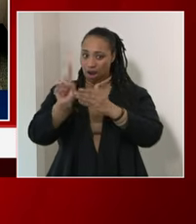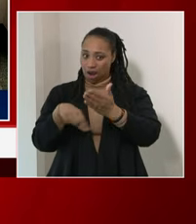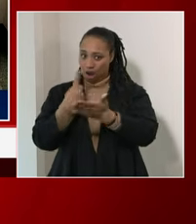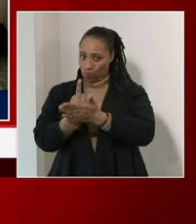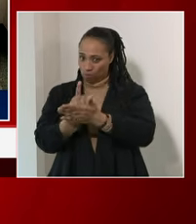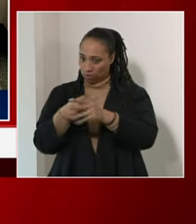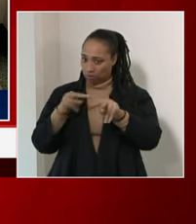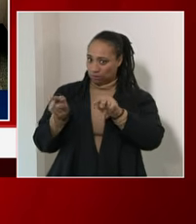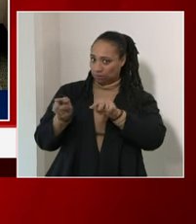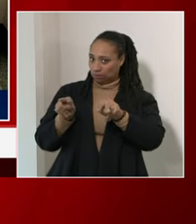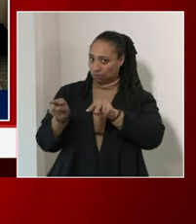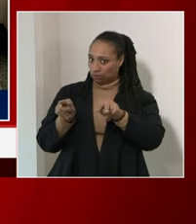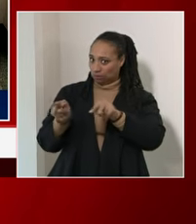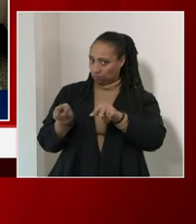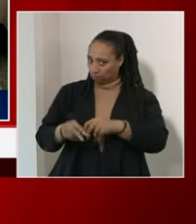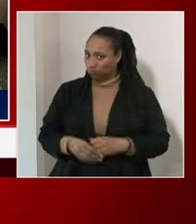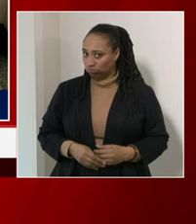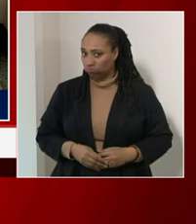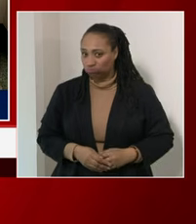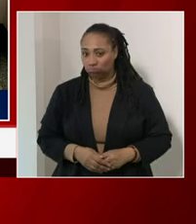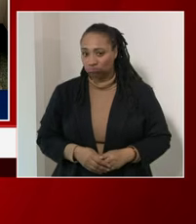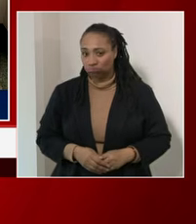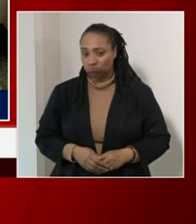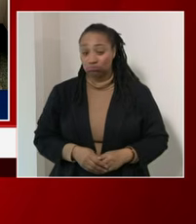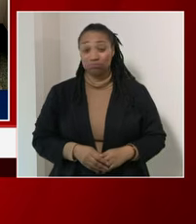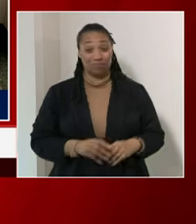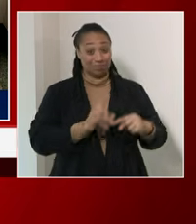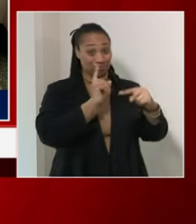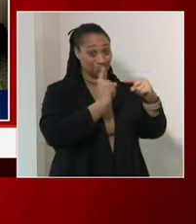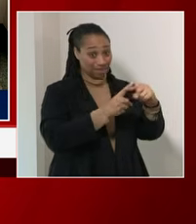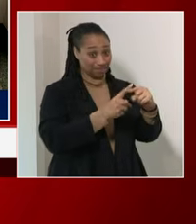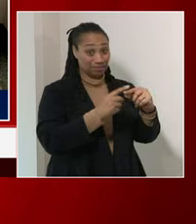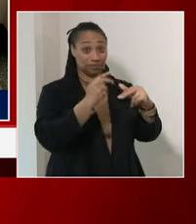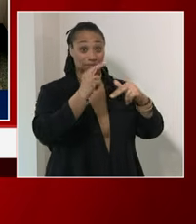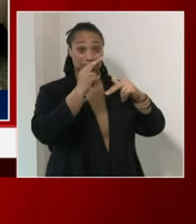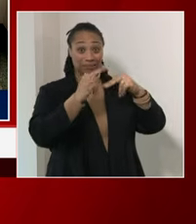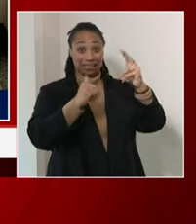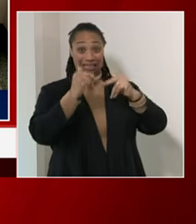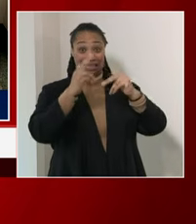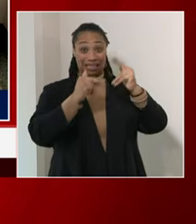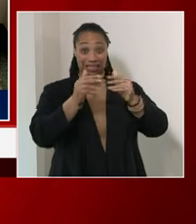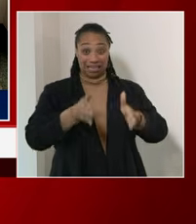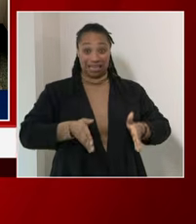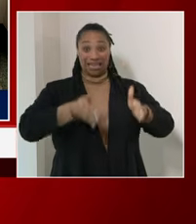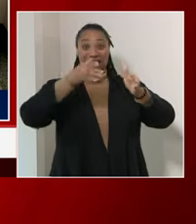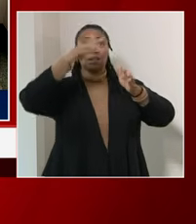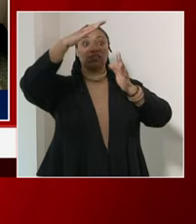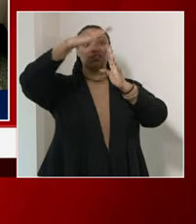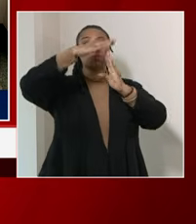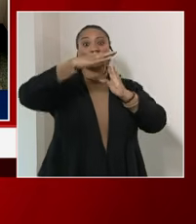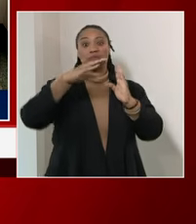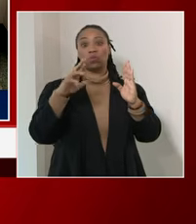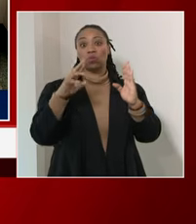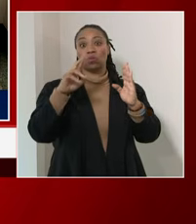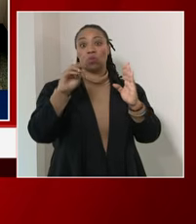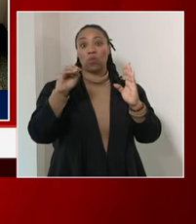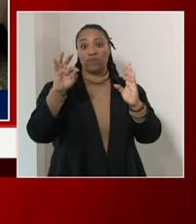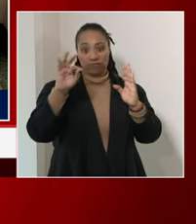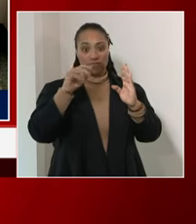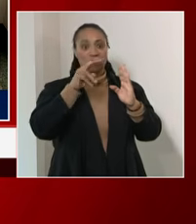to be able to access rooftop units. Sometimes the blockage from ice was responsible, and that work will continue. We'll bring on